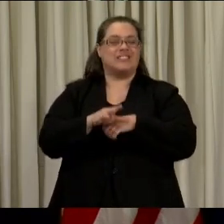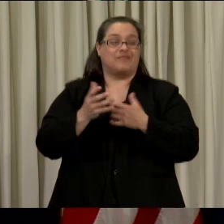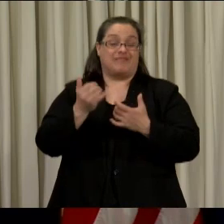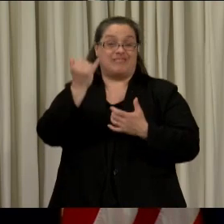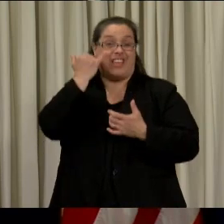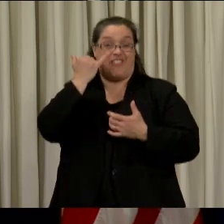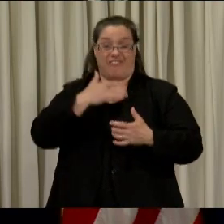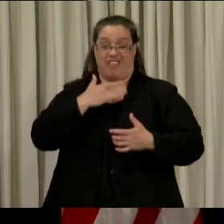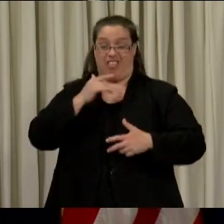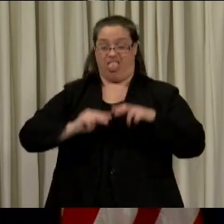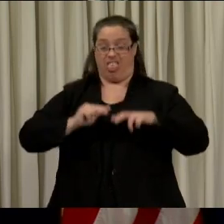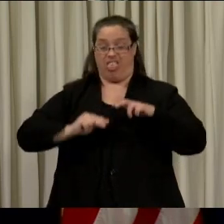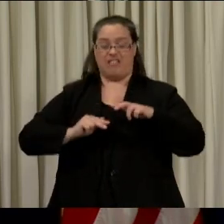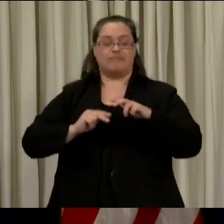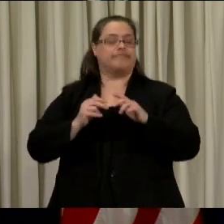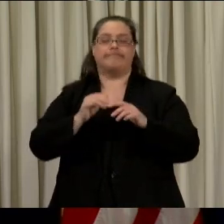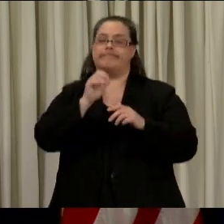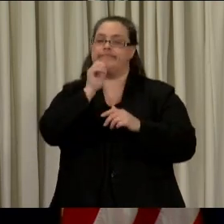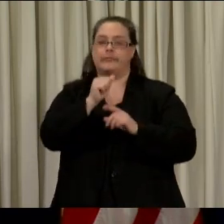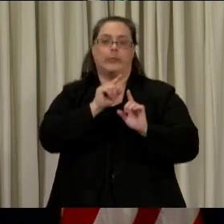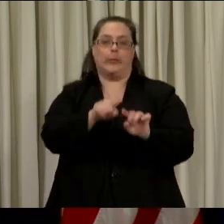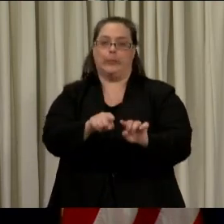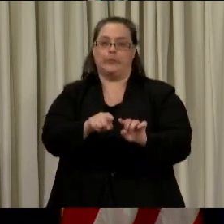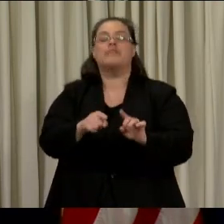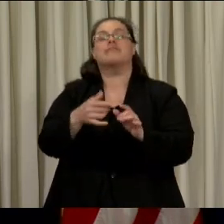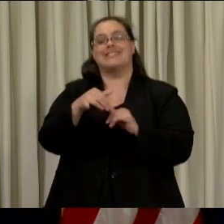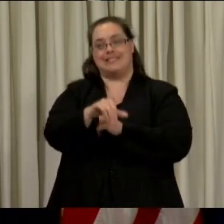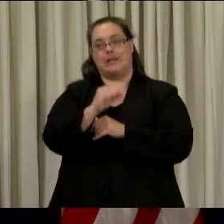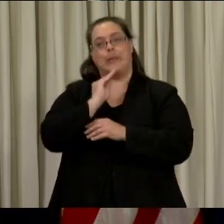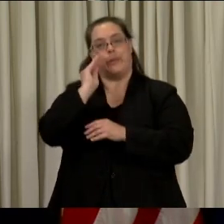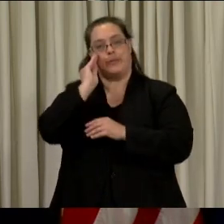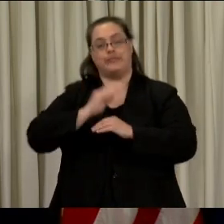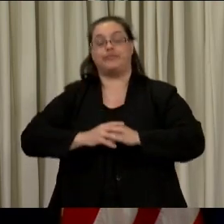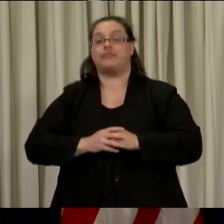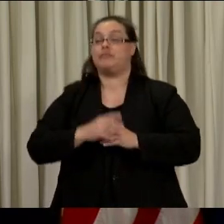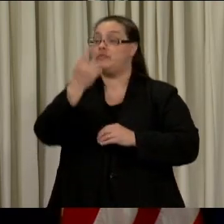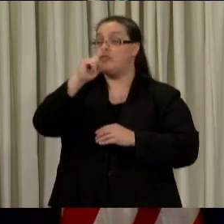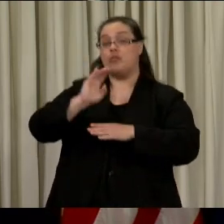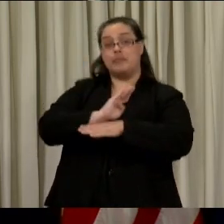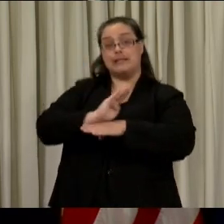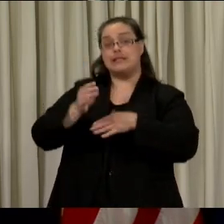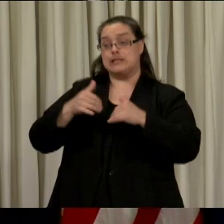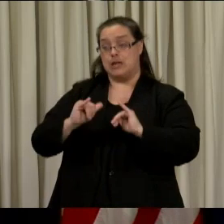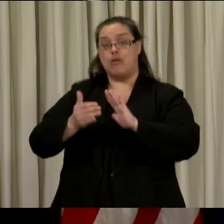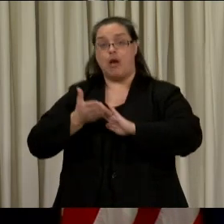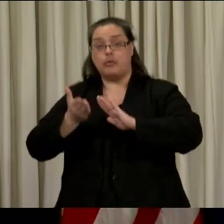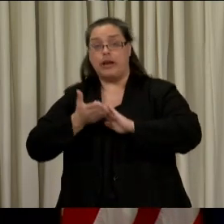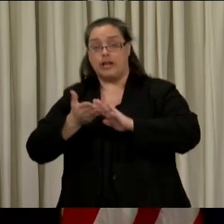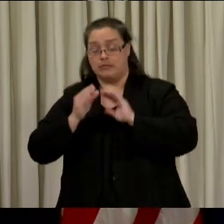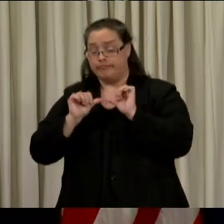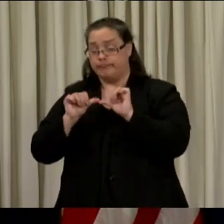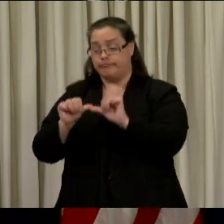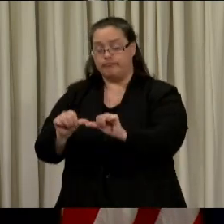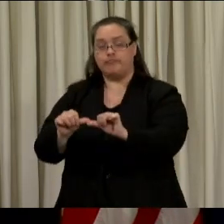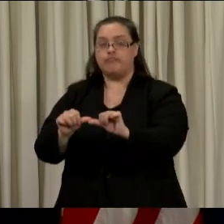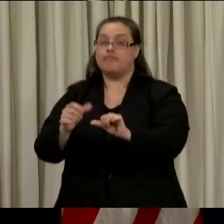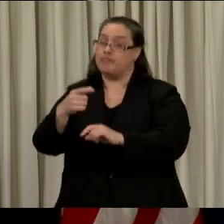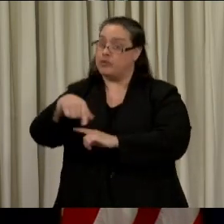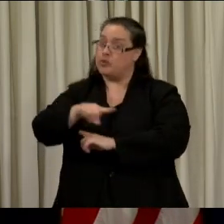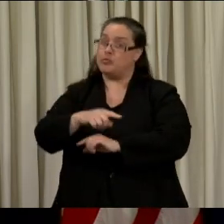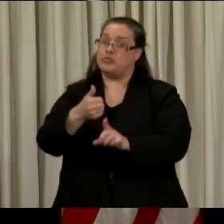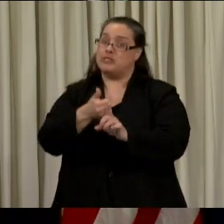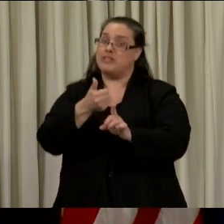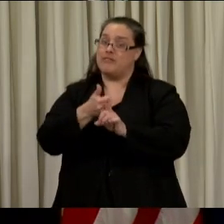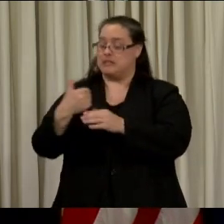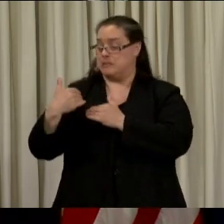don't. Stay home. For the businesses that are still operating, we're holding you accountable